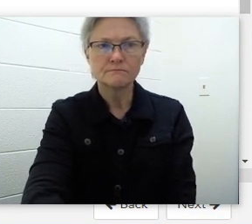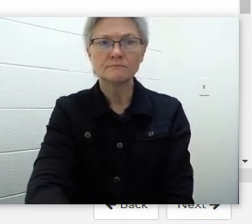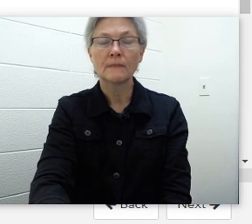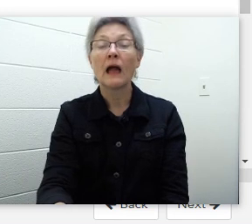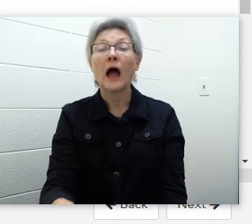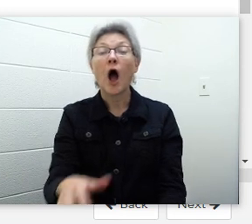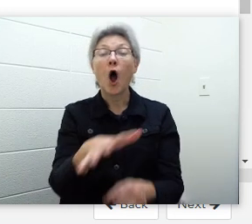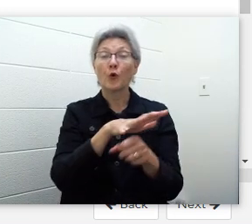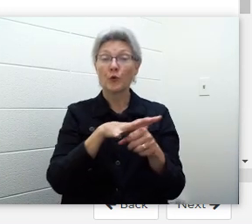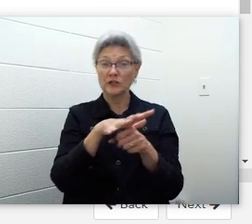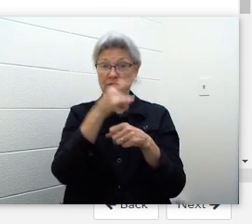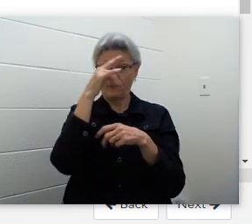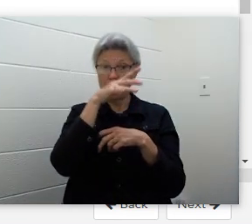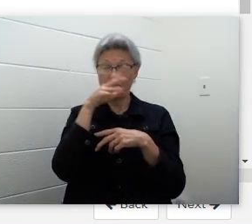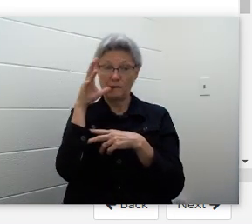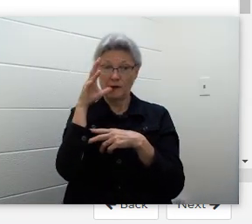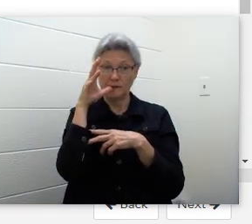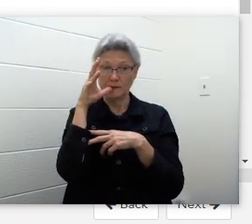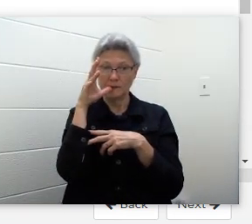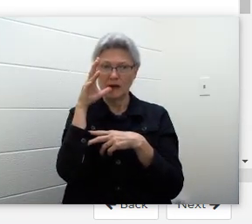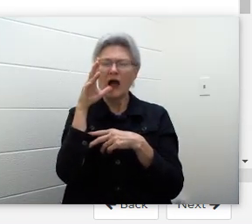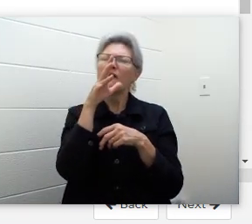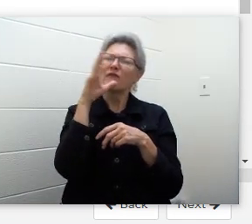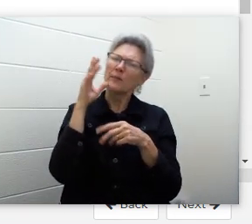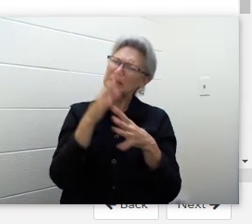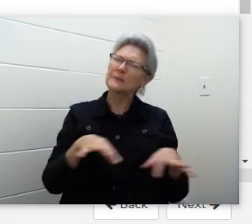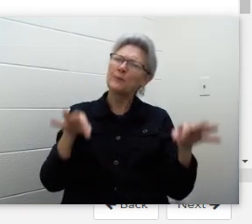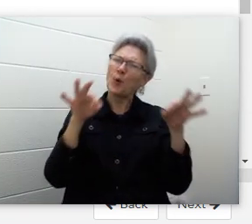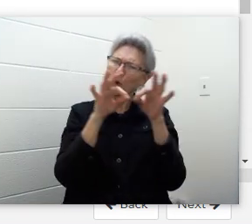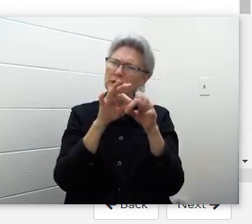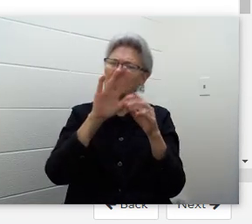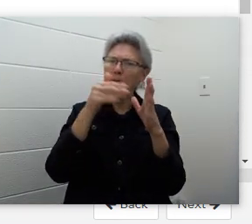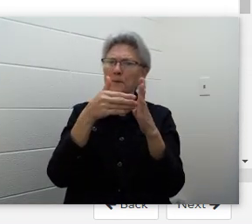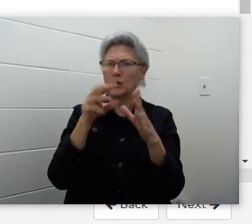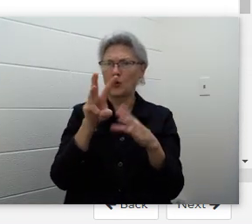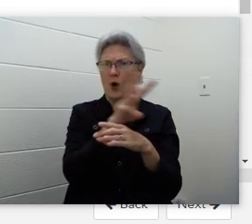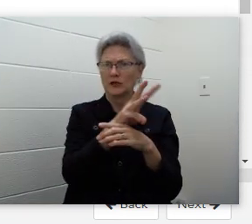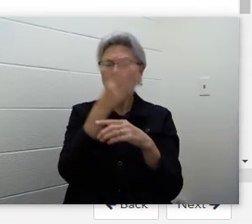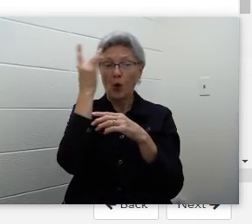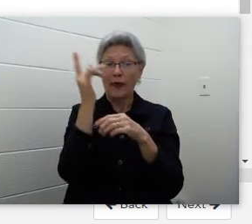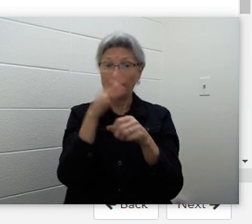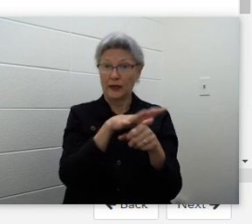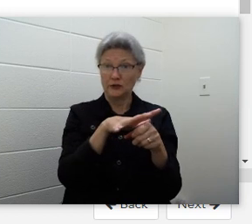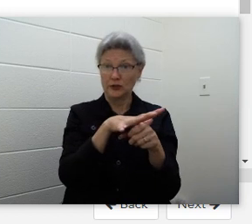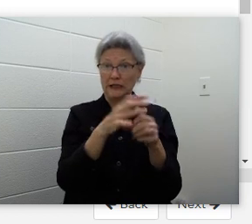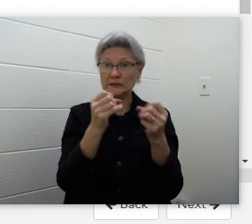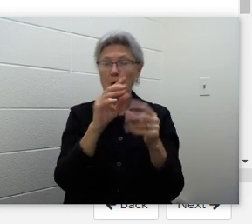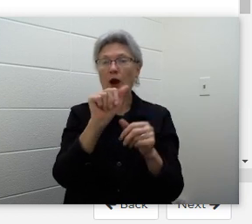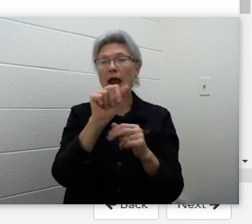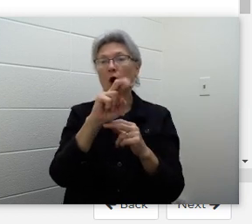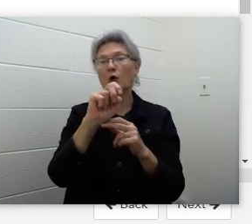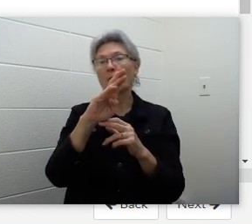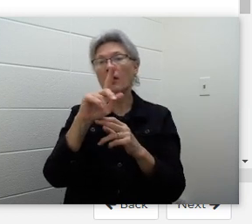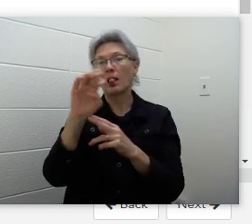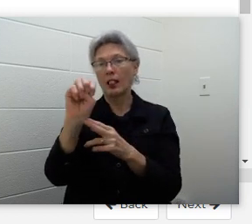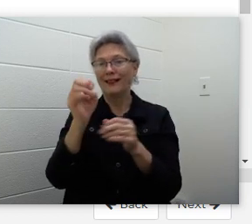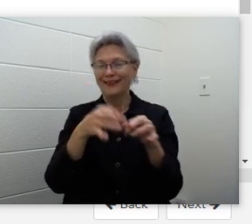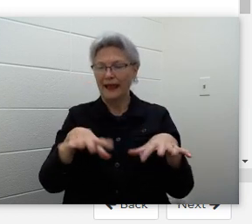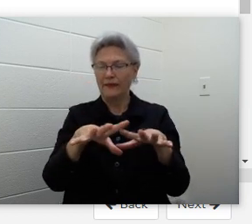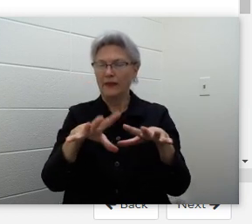A region for farming. Farming is important in the Midwest because the region has much more arable land than